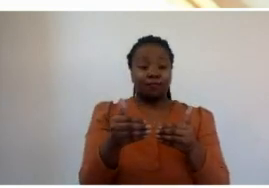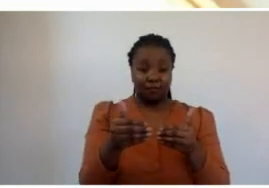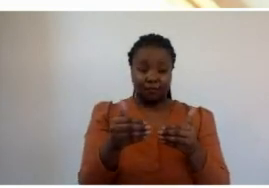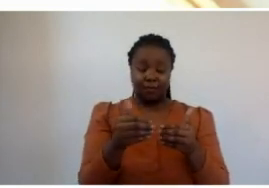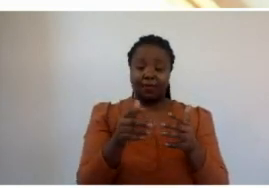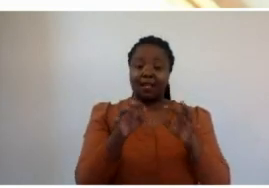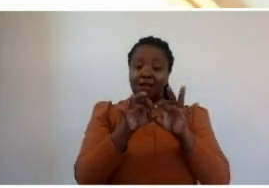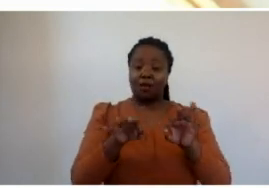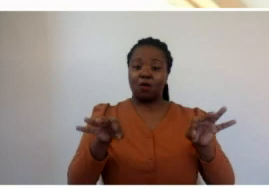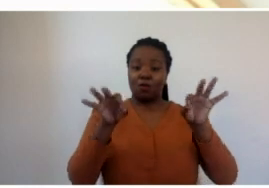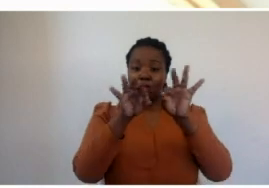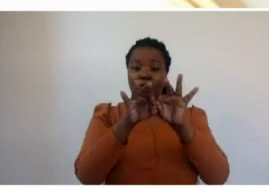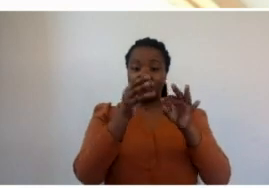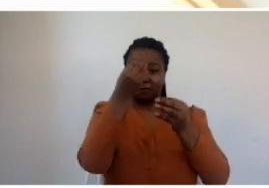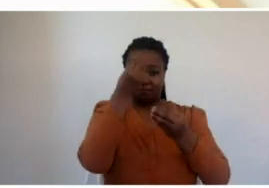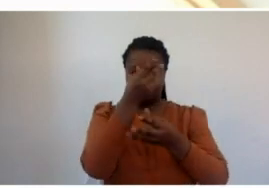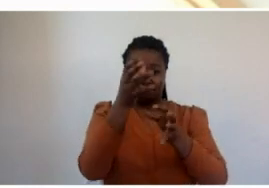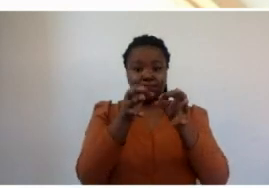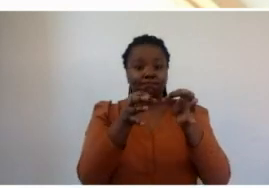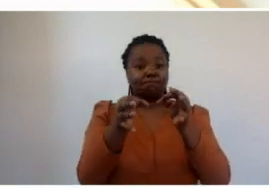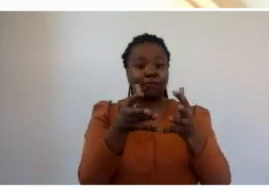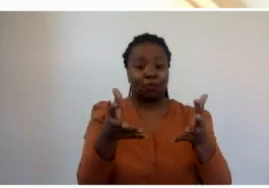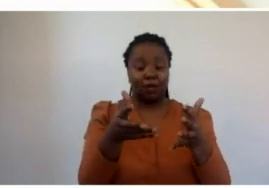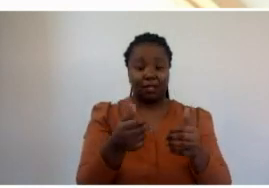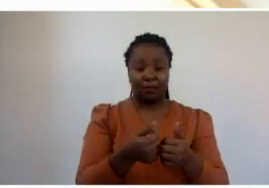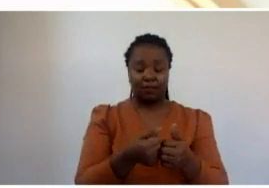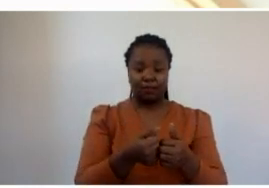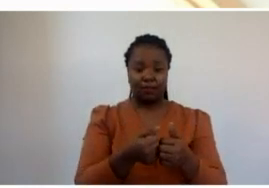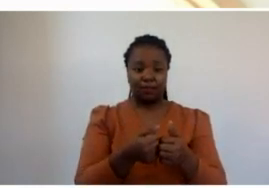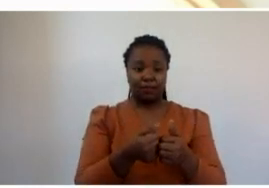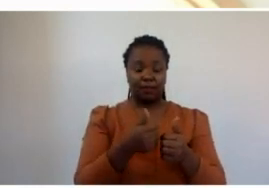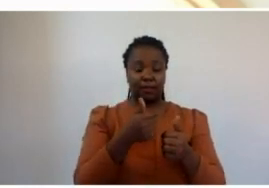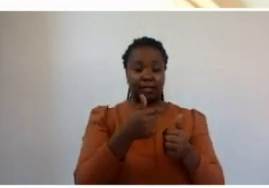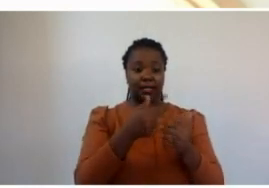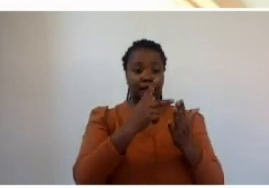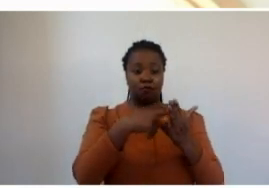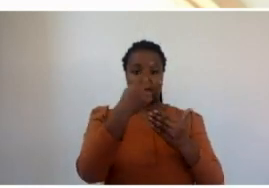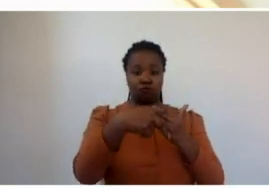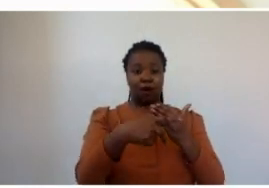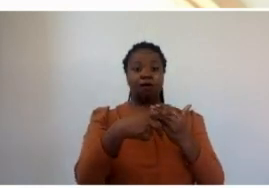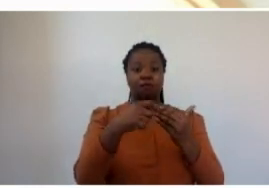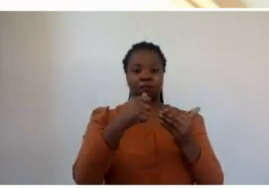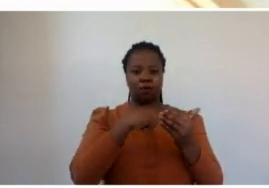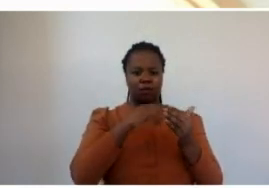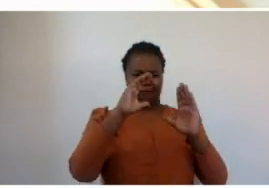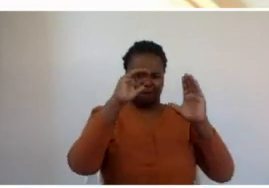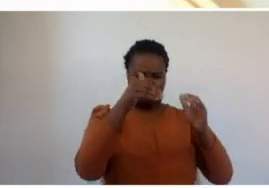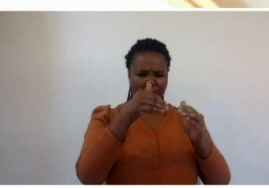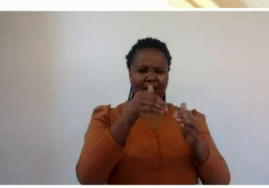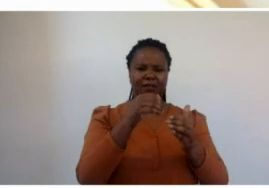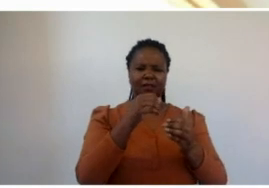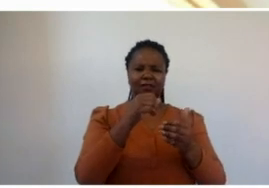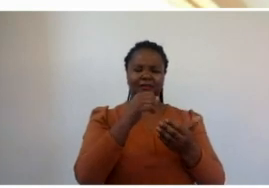this, that, even as we invest in these programs generally, they don't automatically,